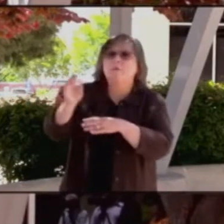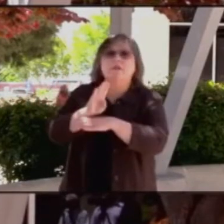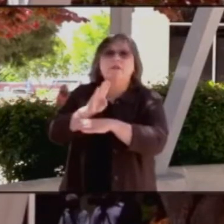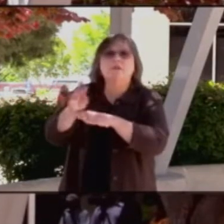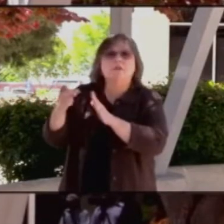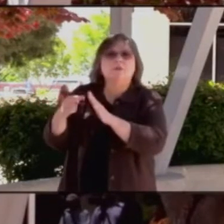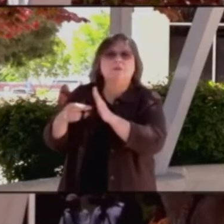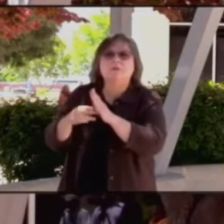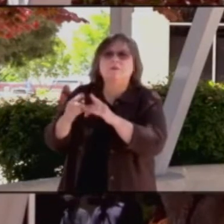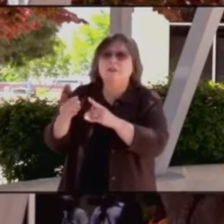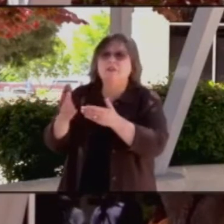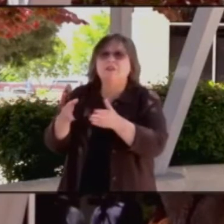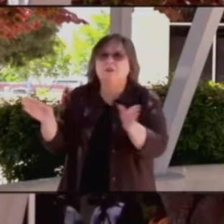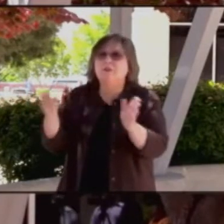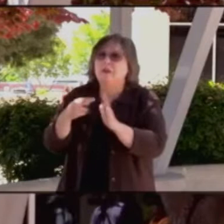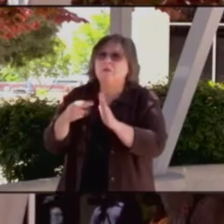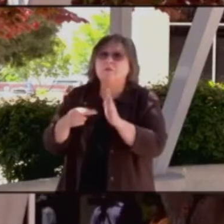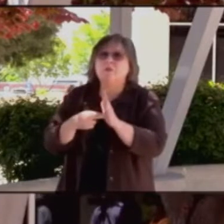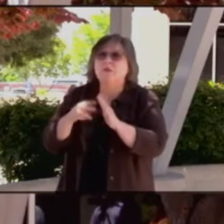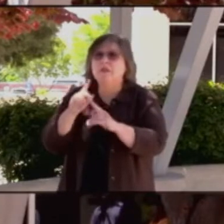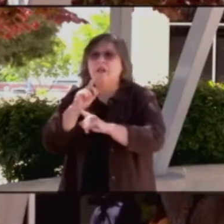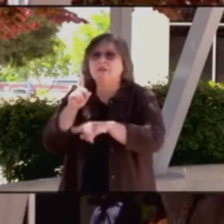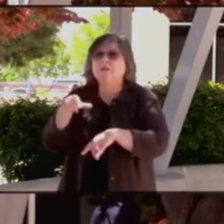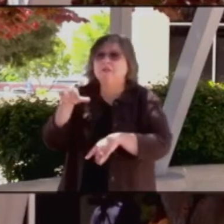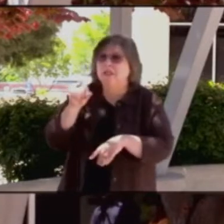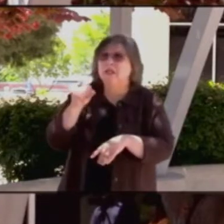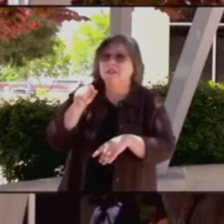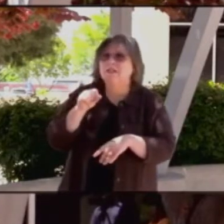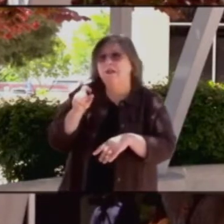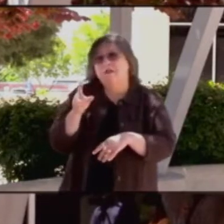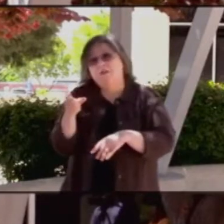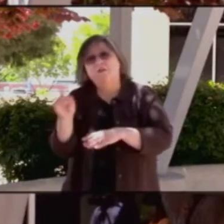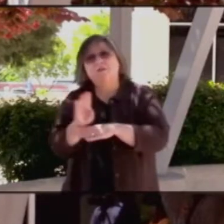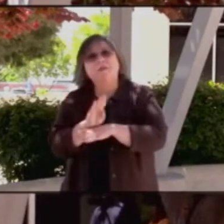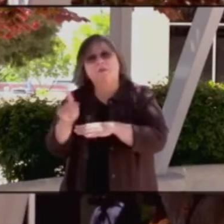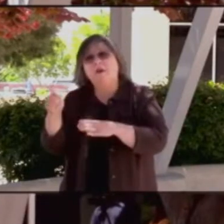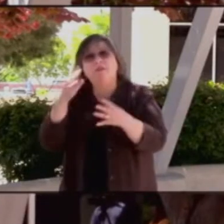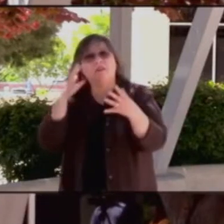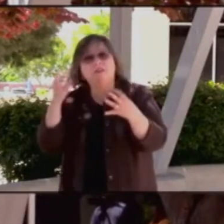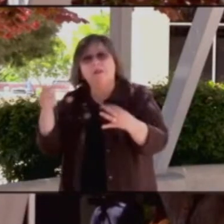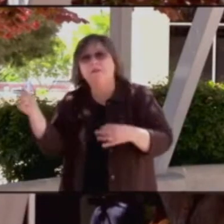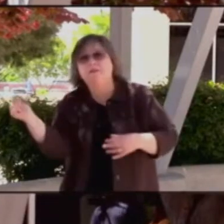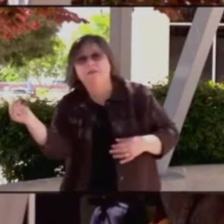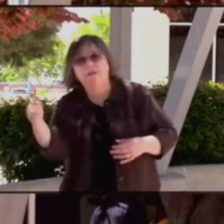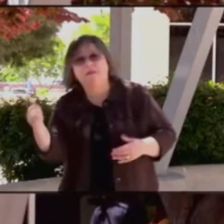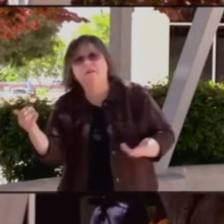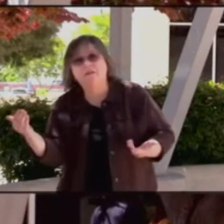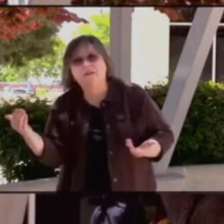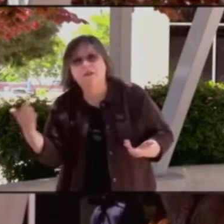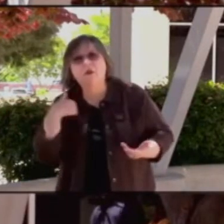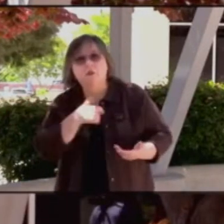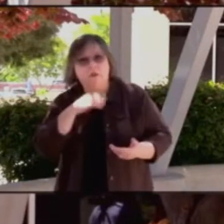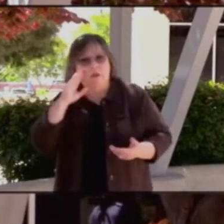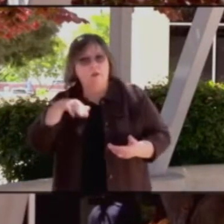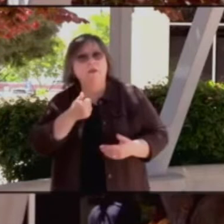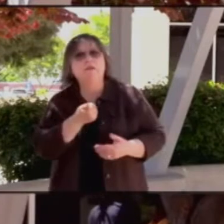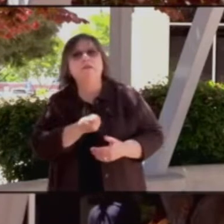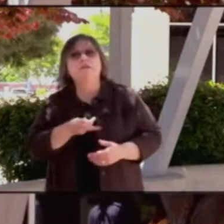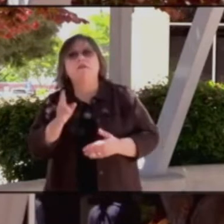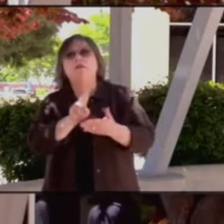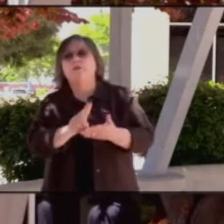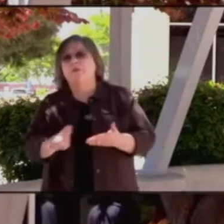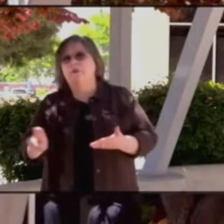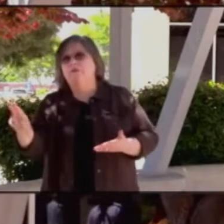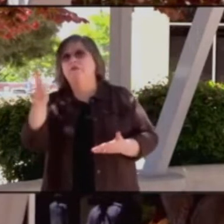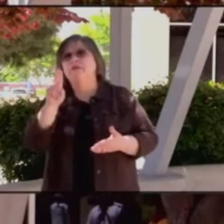yes, and that's something that they'll have to consider on their own. We know that several university systems, for example, have come